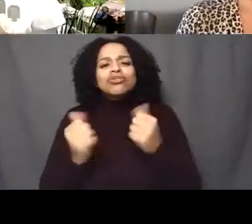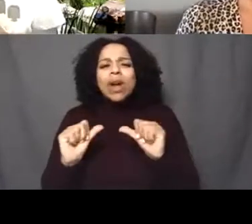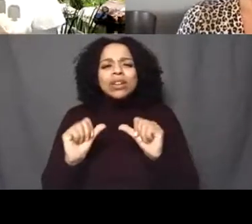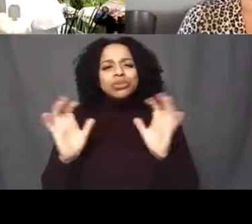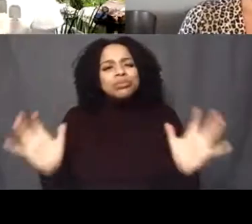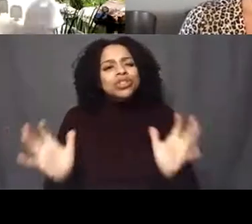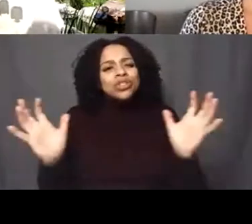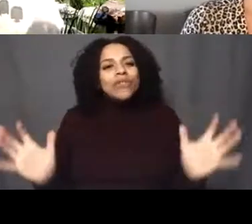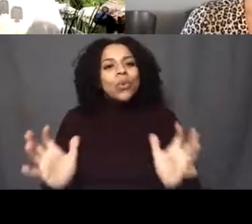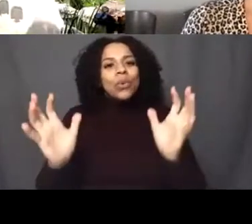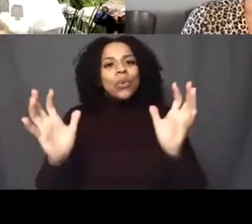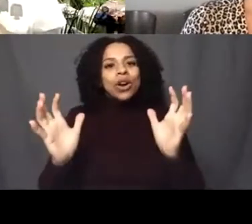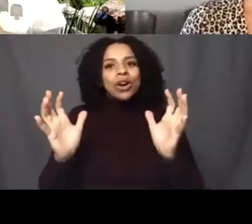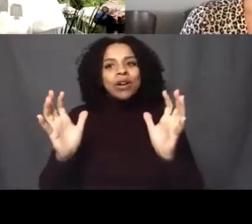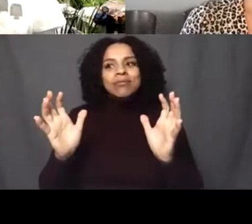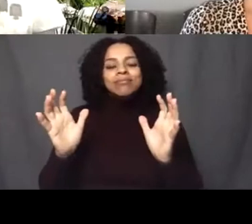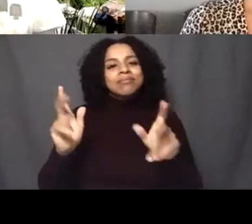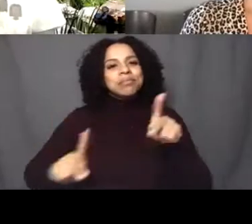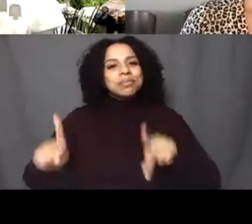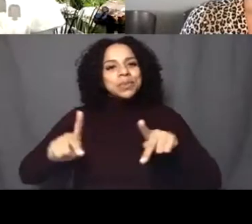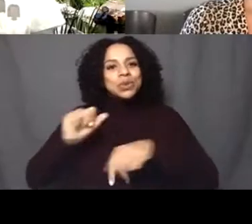of those who have come before you in your own work?